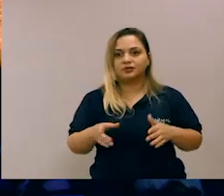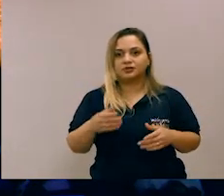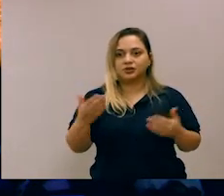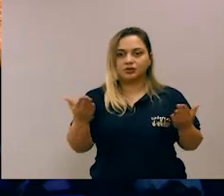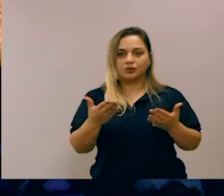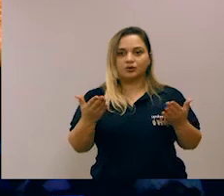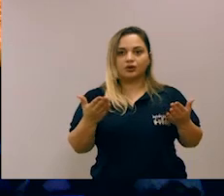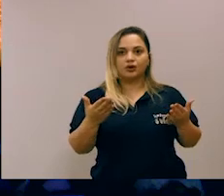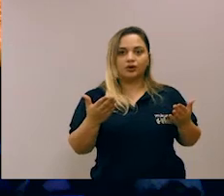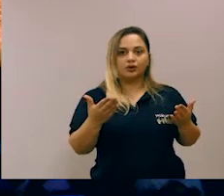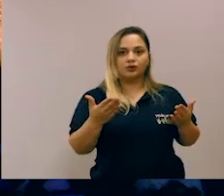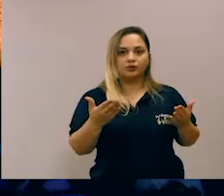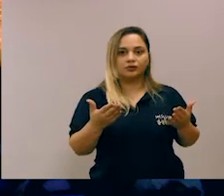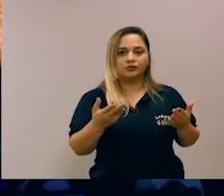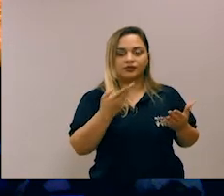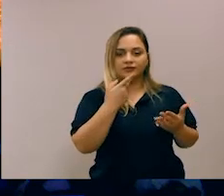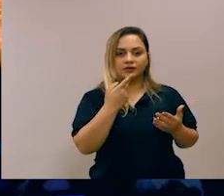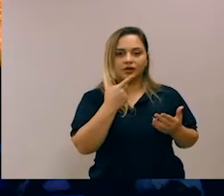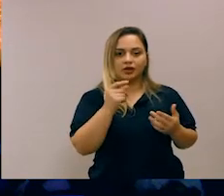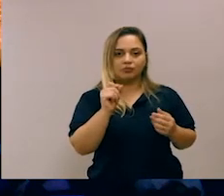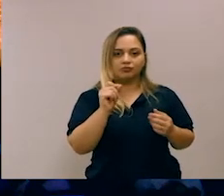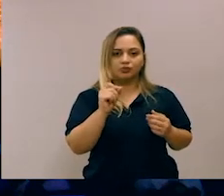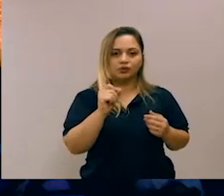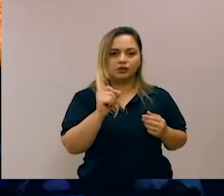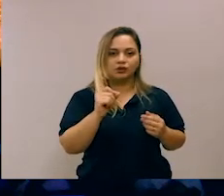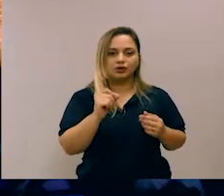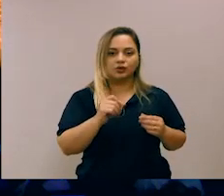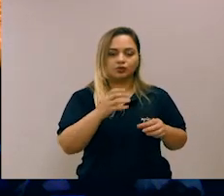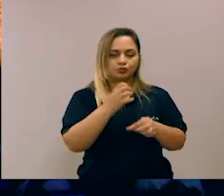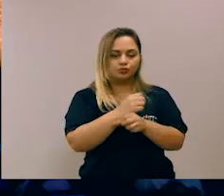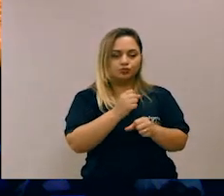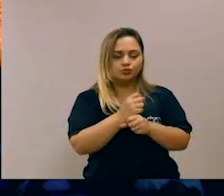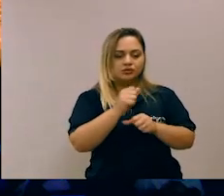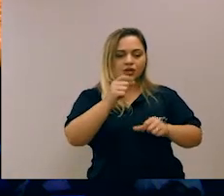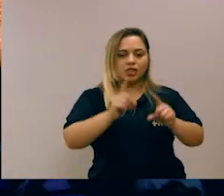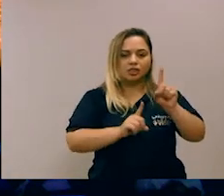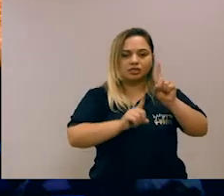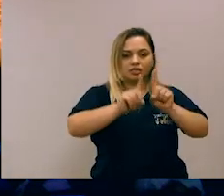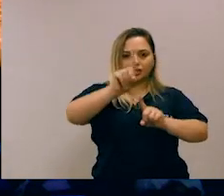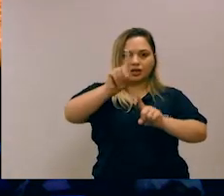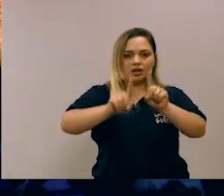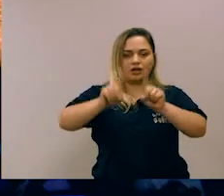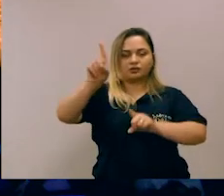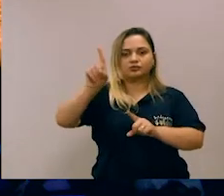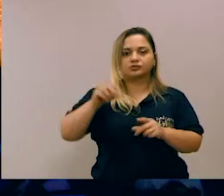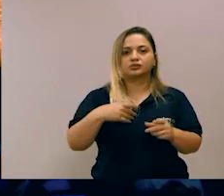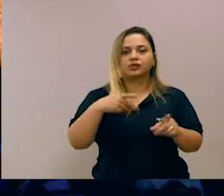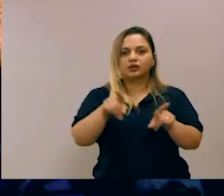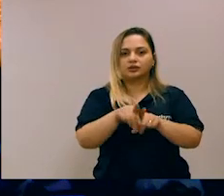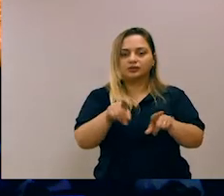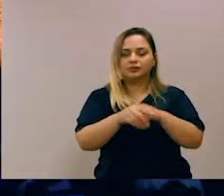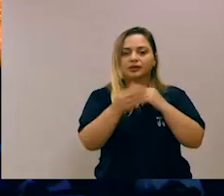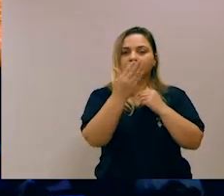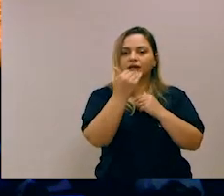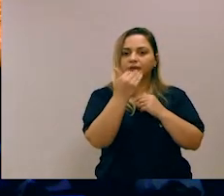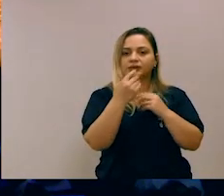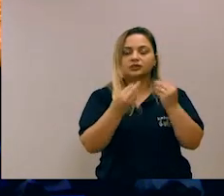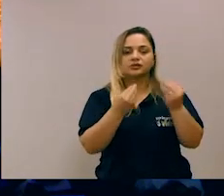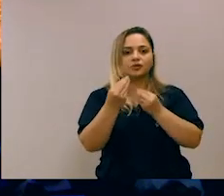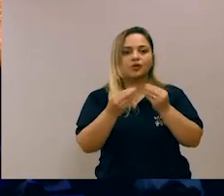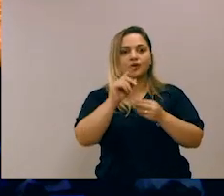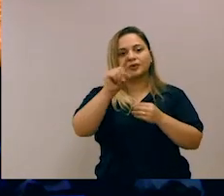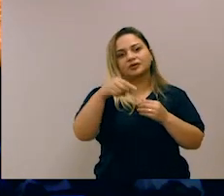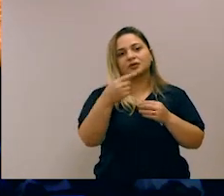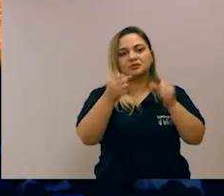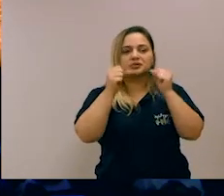tried to go quickly because Diego is also going to speak to you, and he will bring information regarding the data.